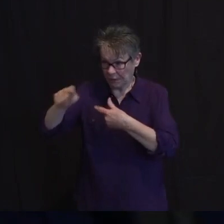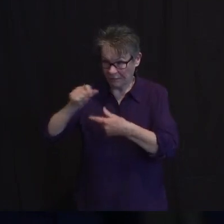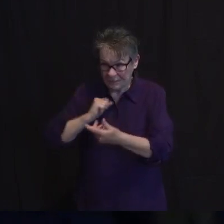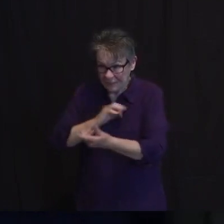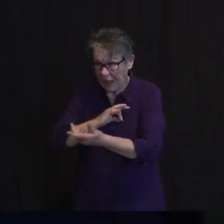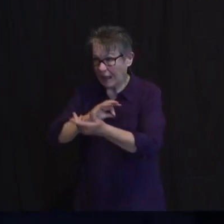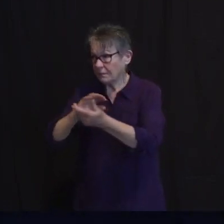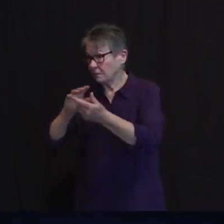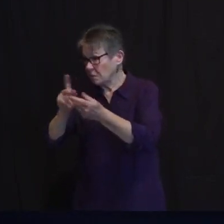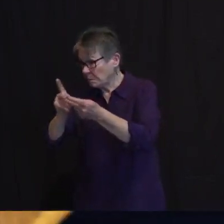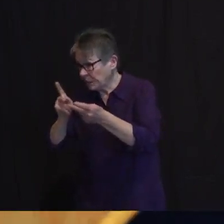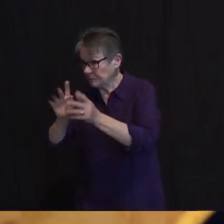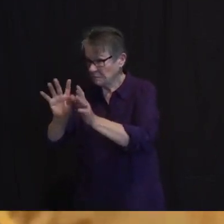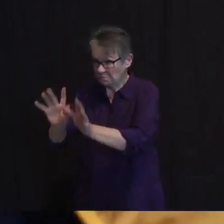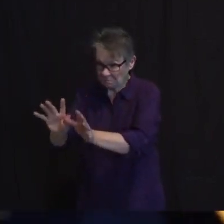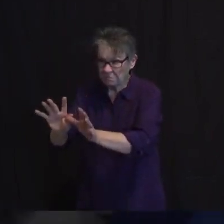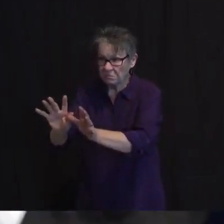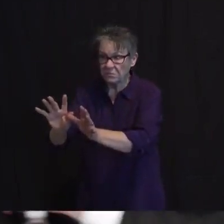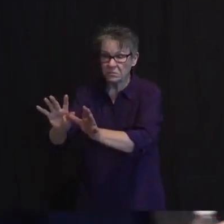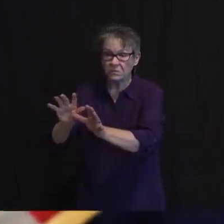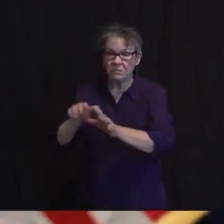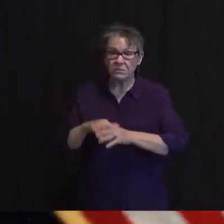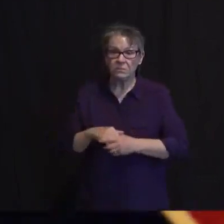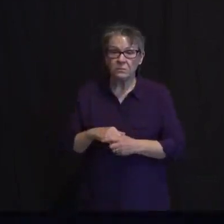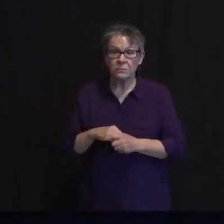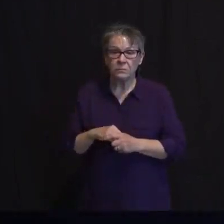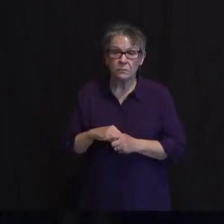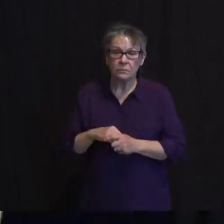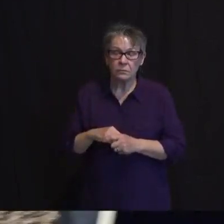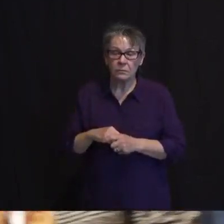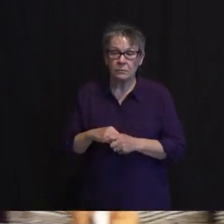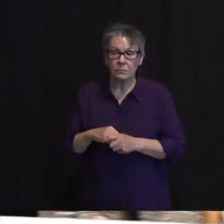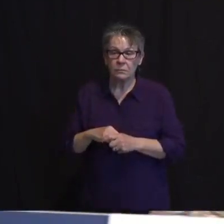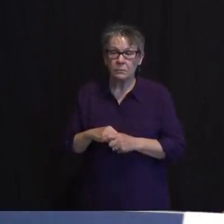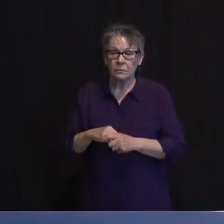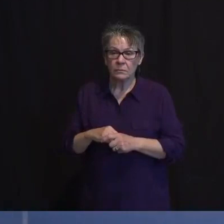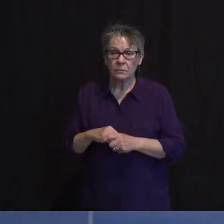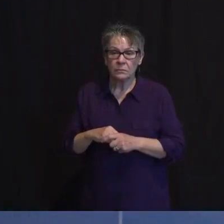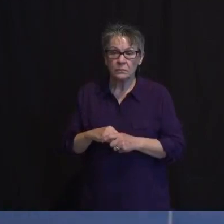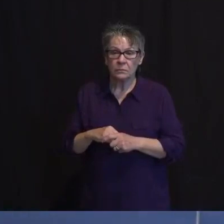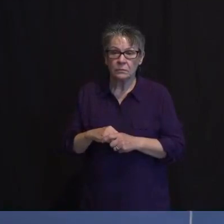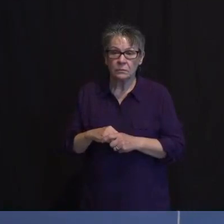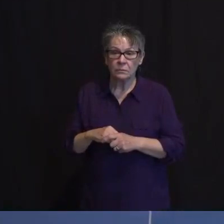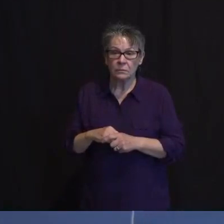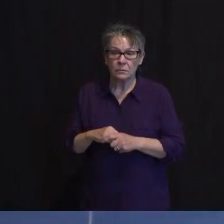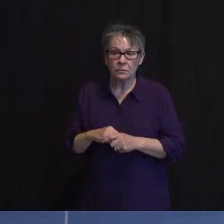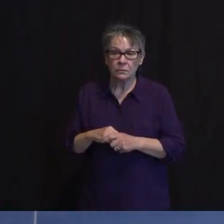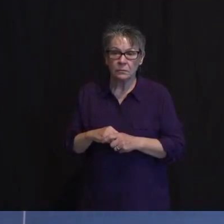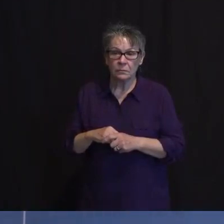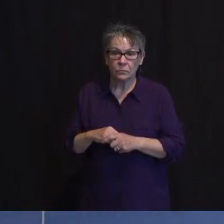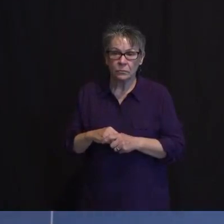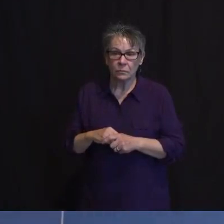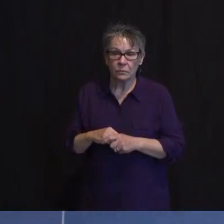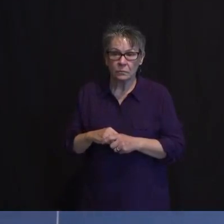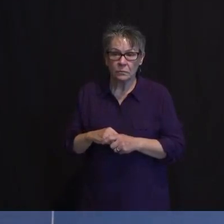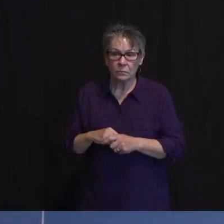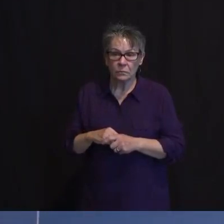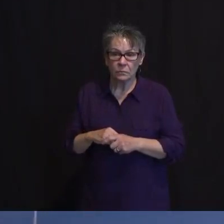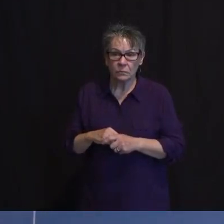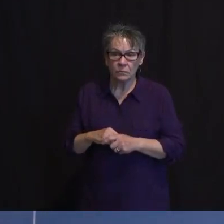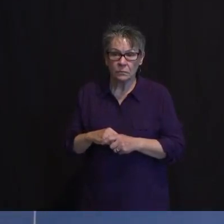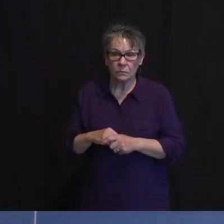and then two other quickies and we'll fold, if that's Sure. The veterans, as you know, we have Menlo Park, Paramus, and Vineland.